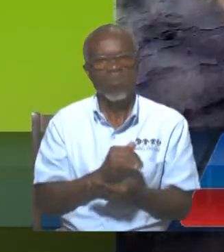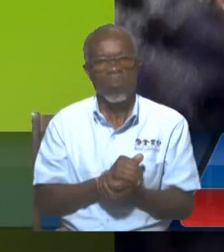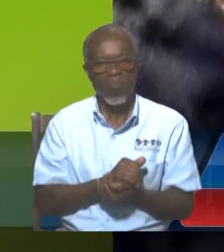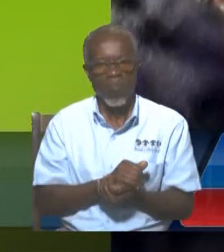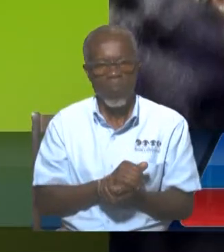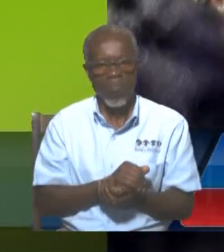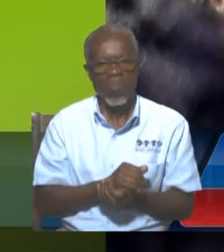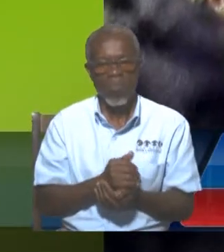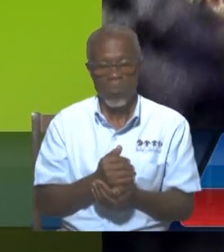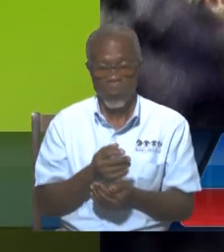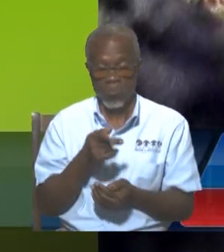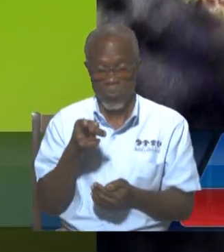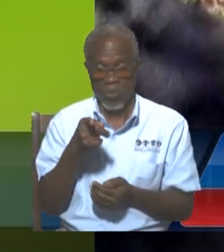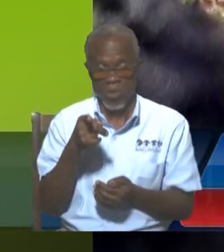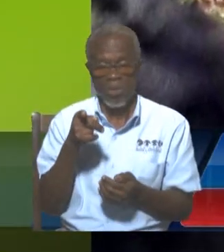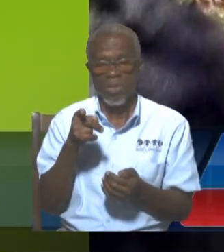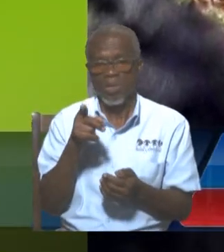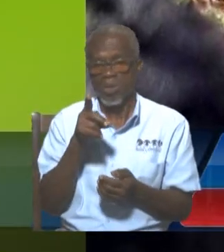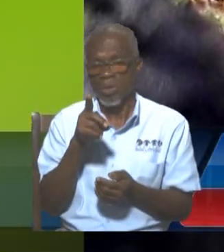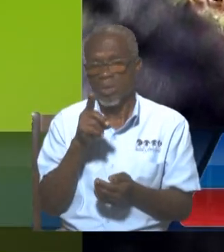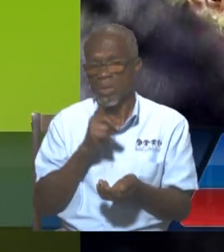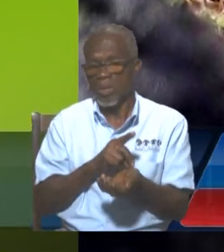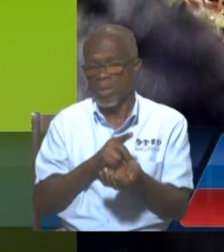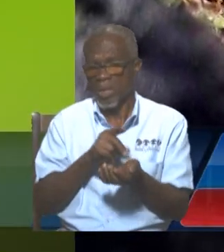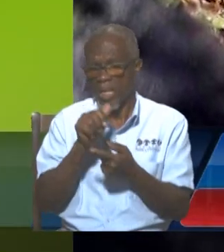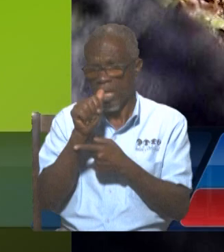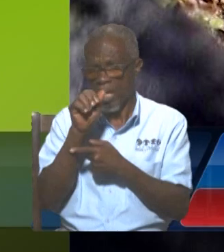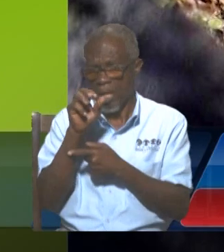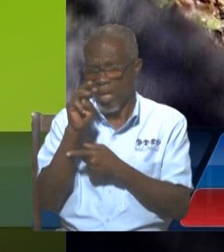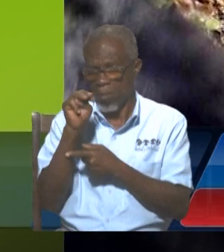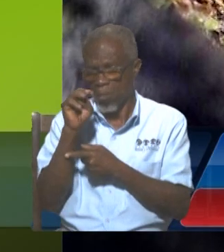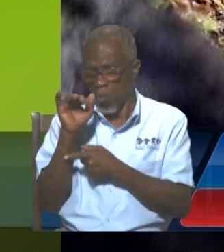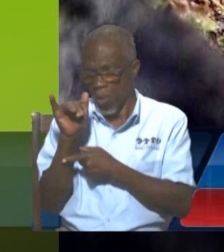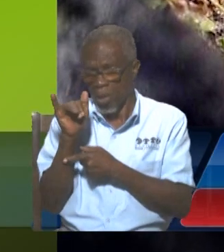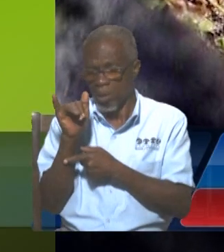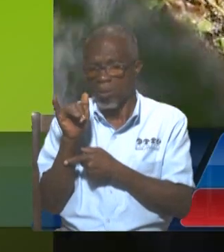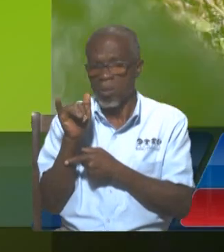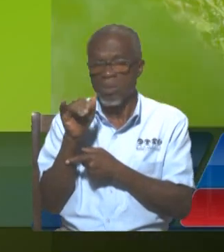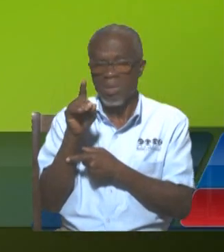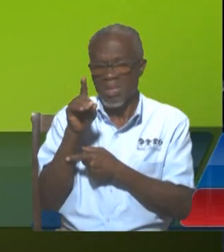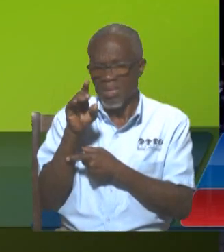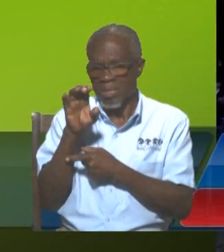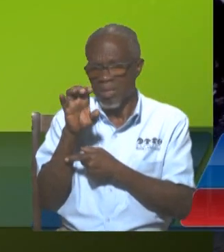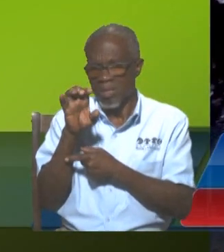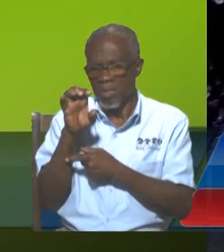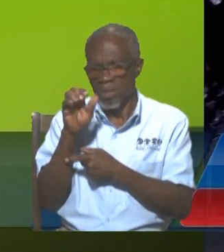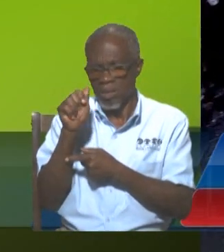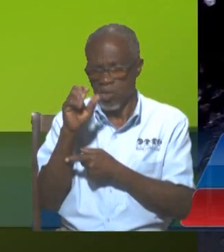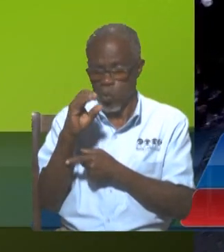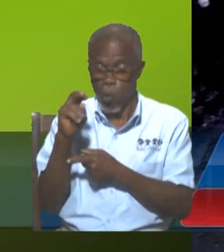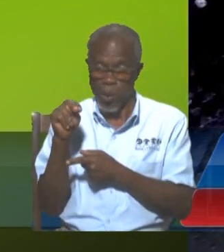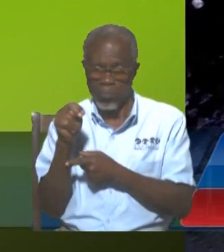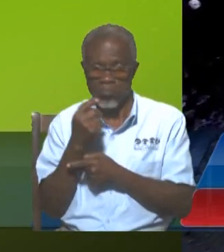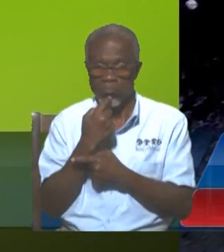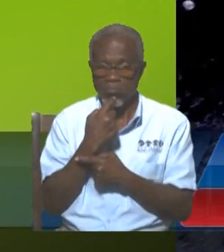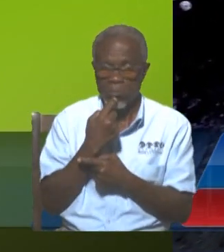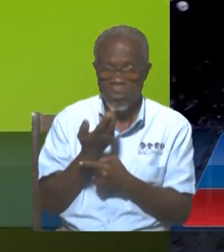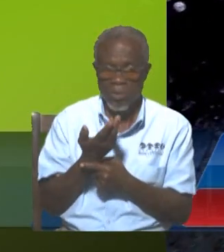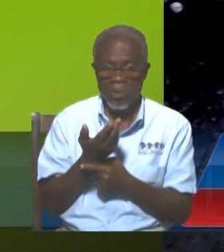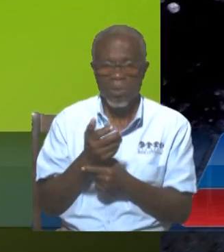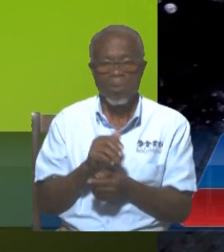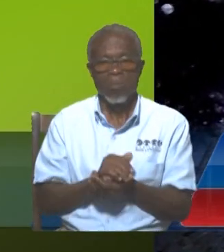Tobago Bioblitz, Dr. Amy Deacon. The data collected will therefore serve as a base for research and further